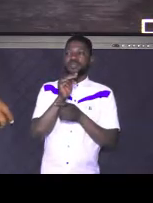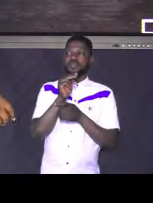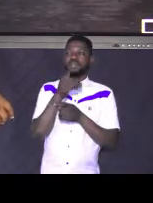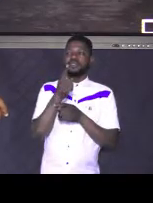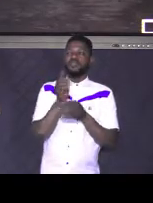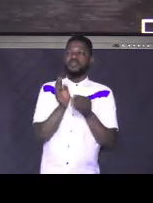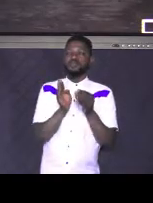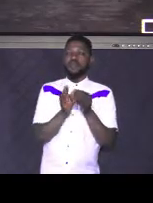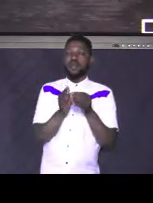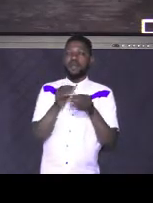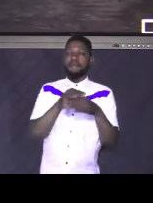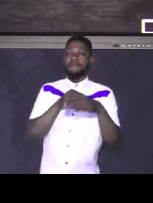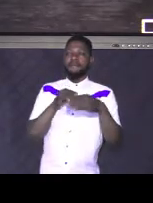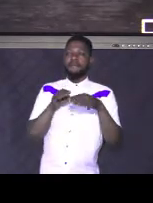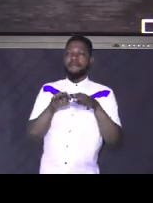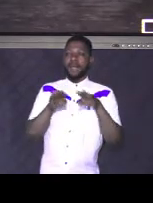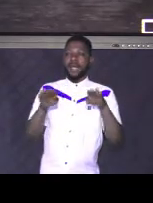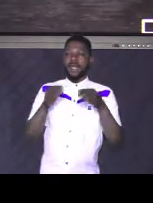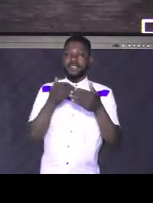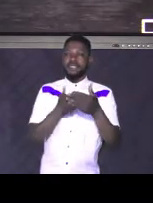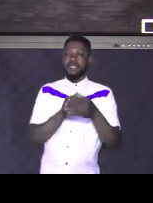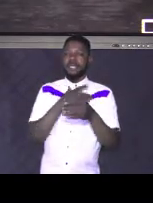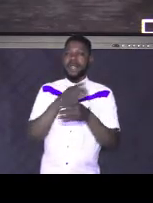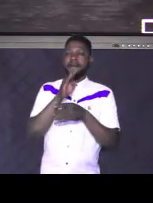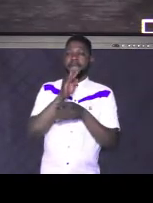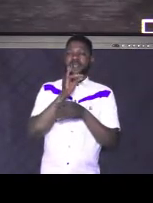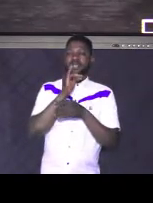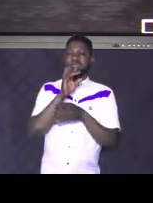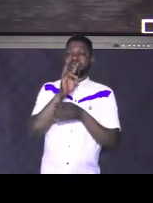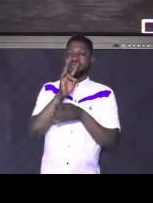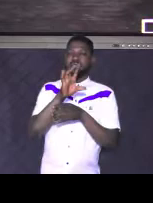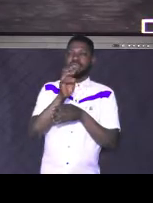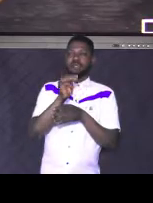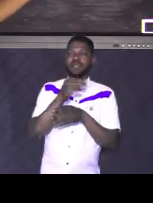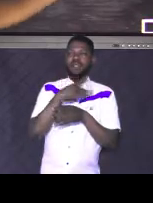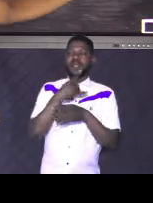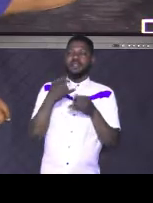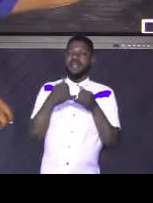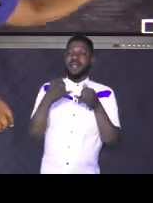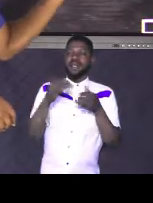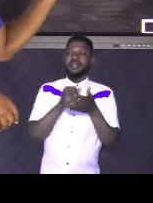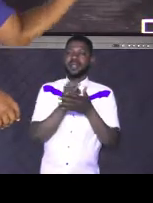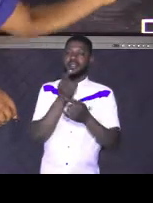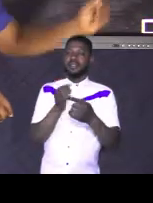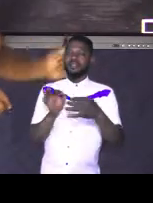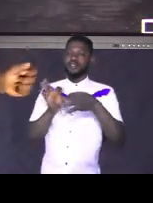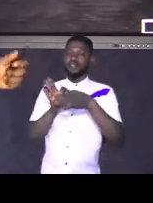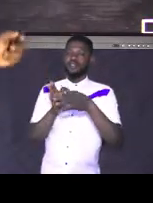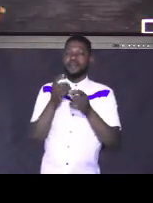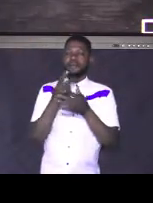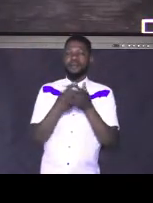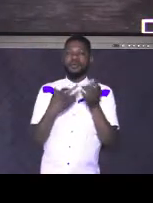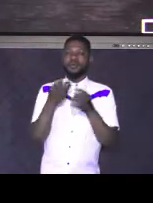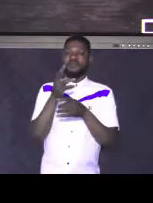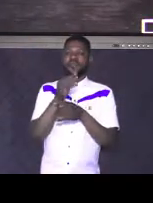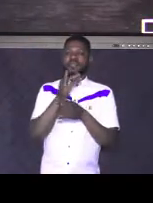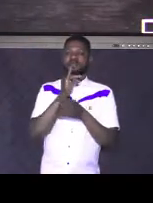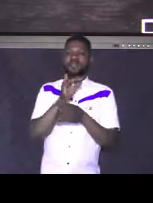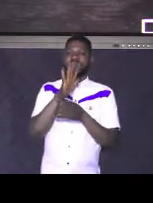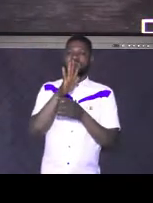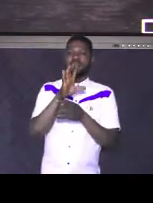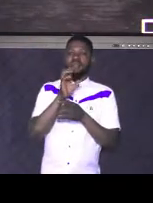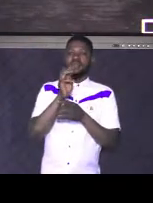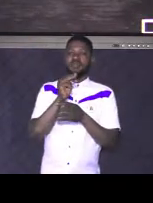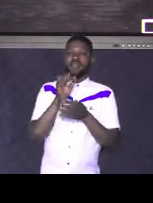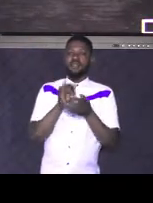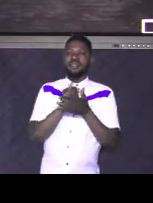the smaller parallel side, and our B is 7 centimeters, and the line that is perpendicular to both of them is 5 centimeters,